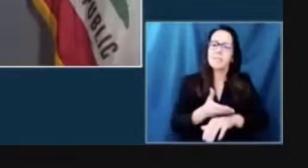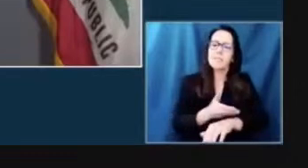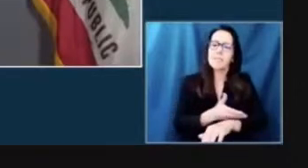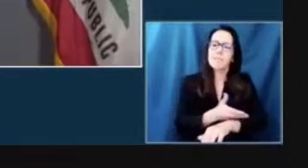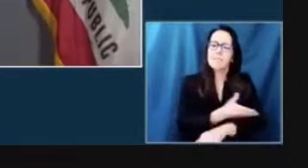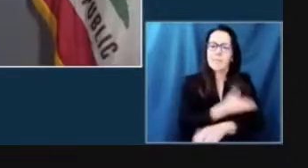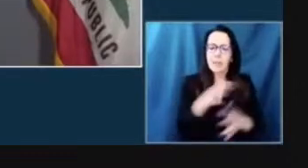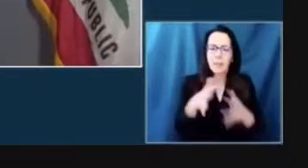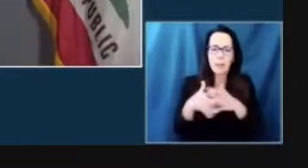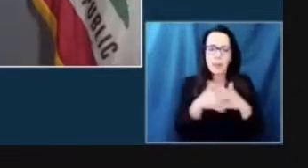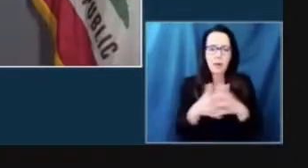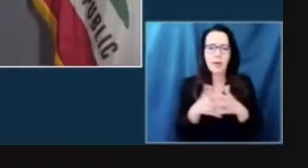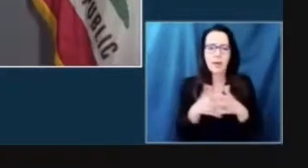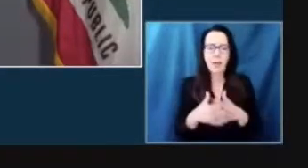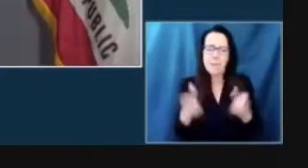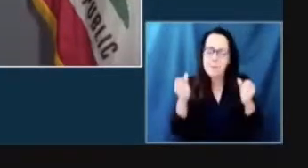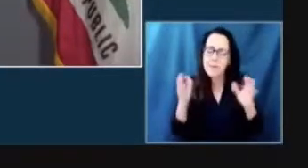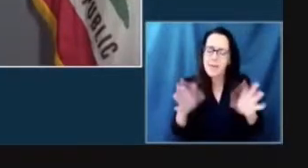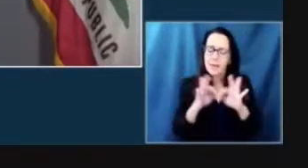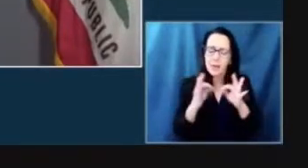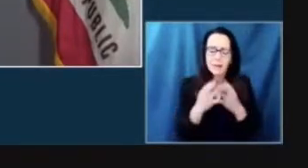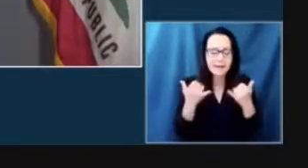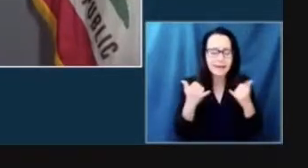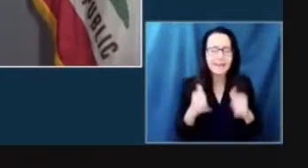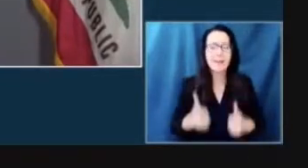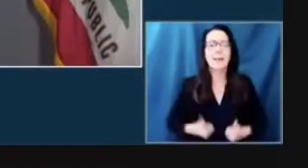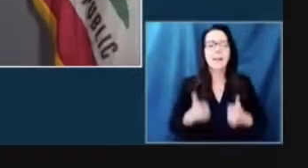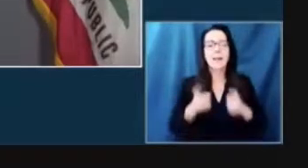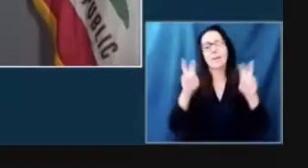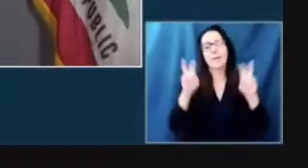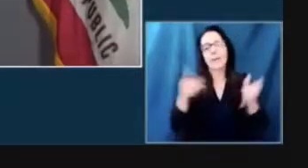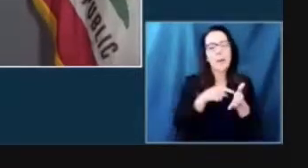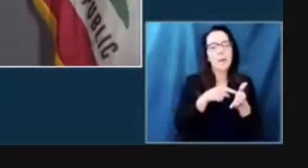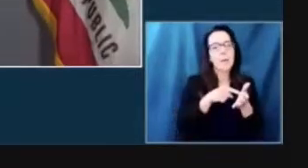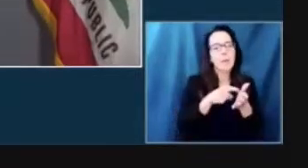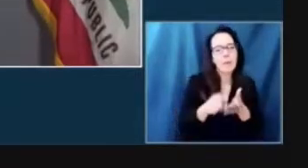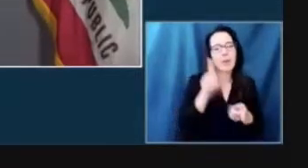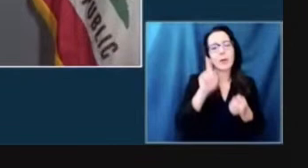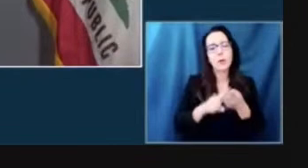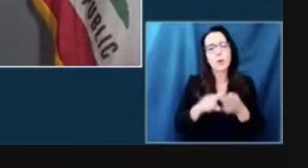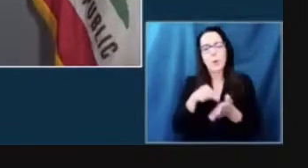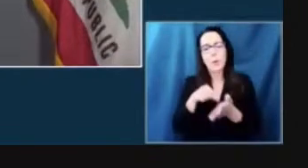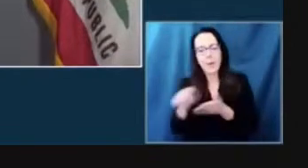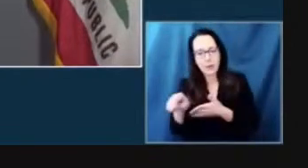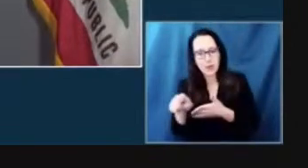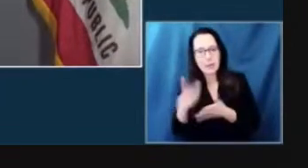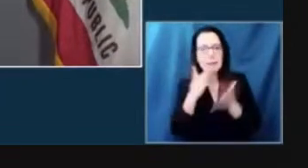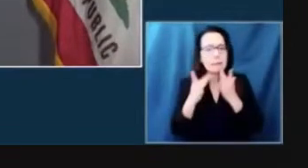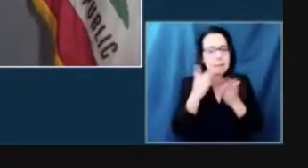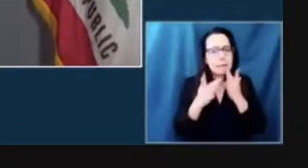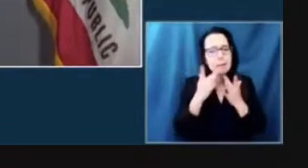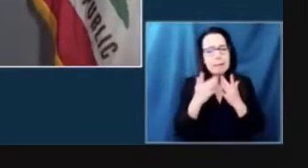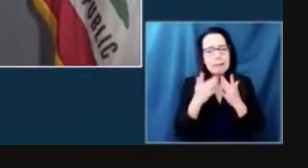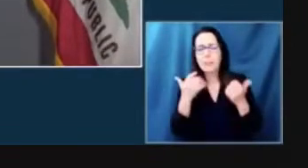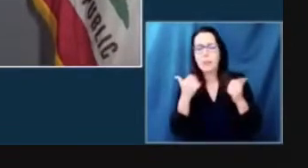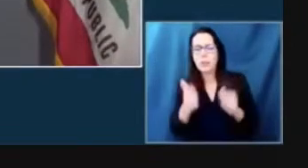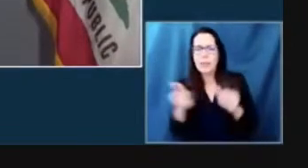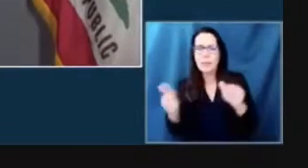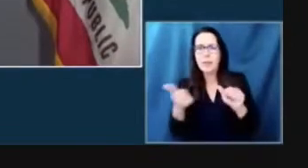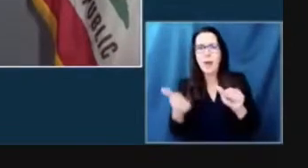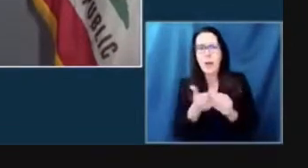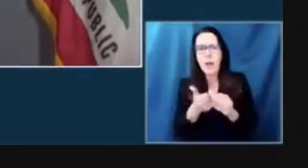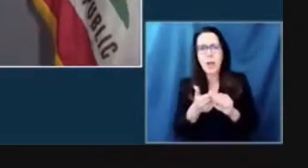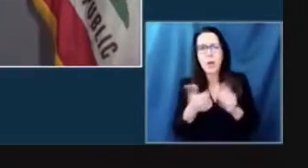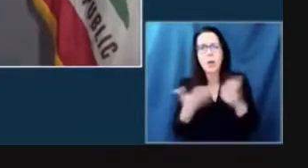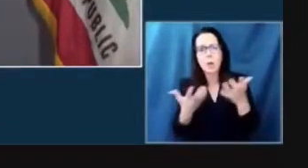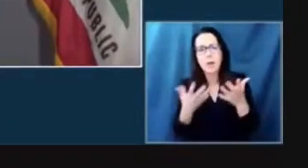live paycheck to paycheck, struggling to keep up with rising costs. While Republicans want to hike taxes,